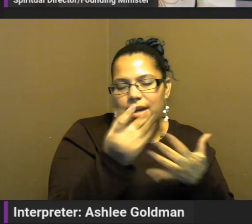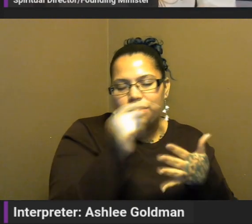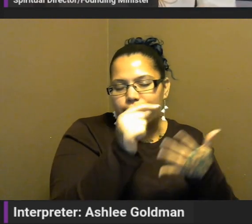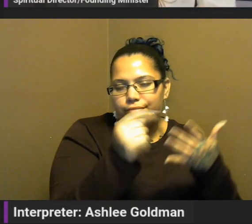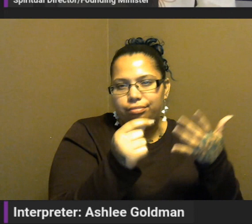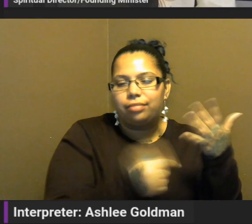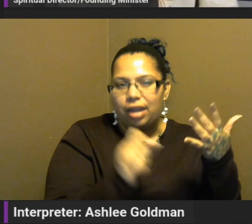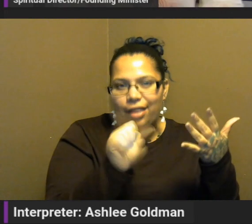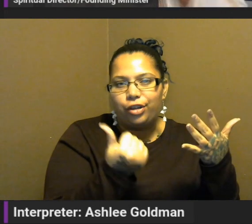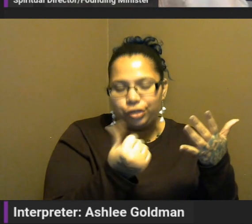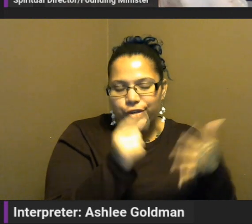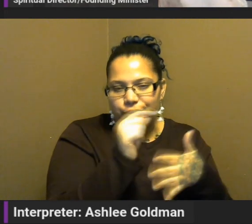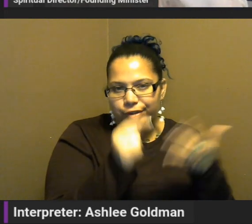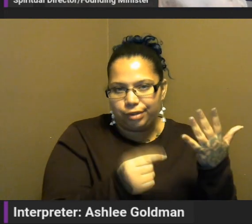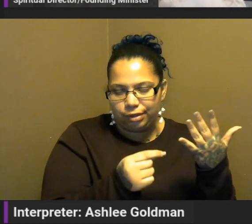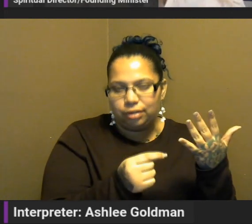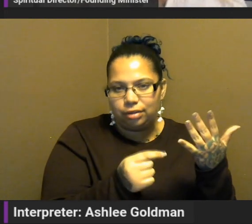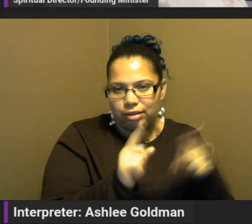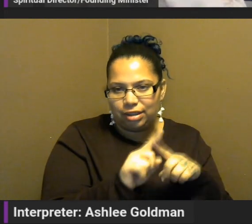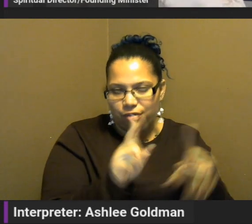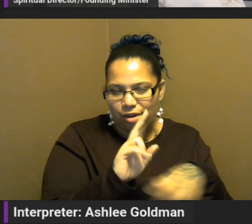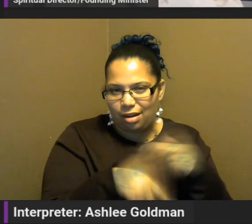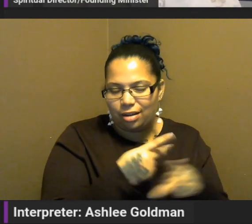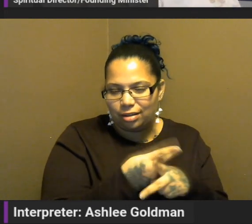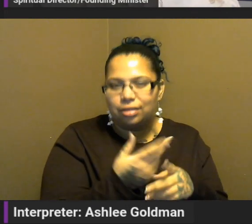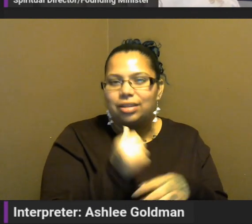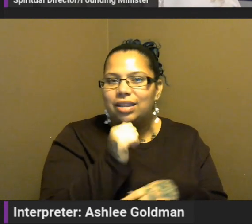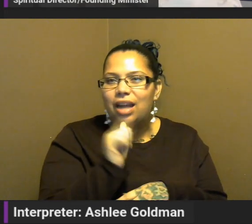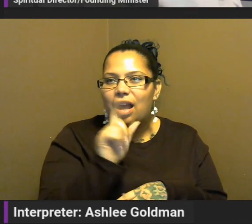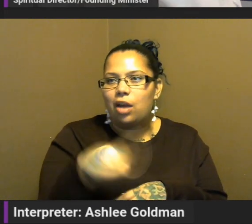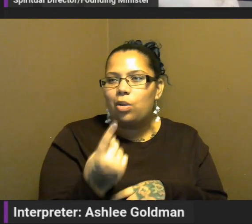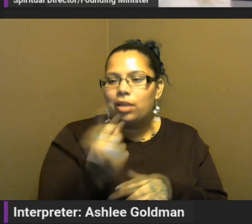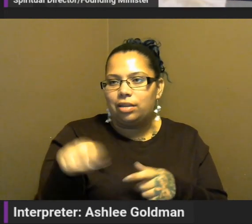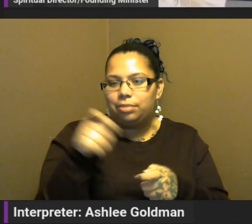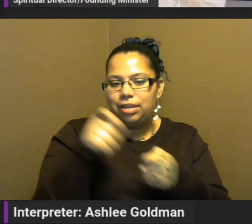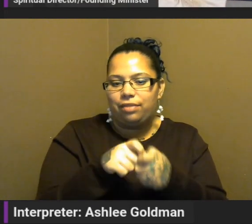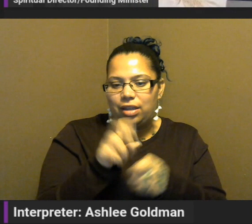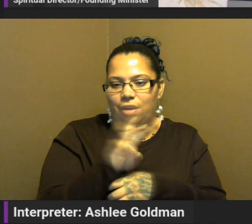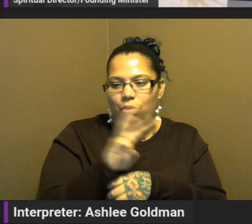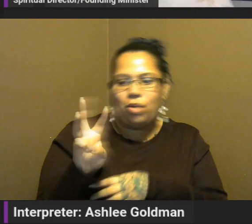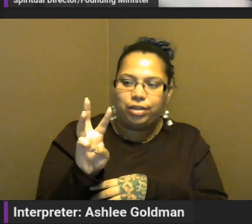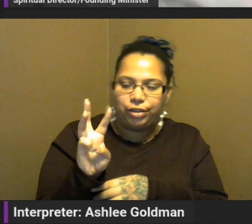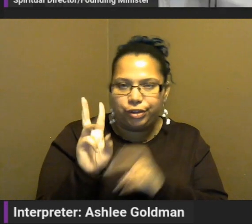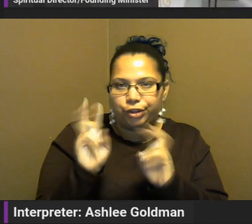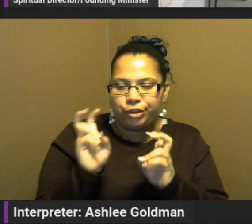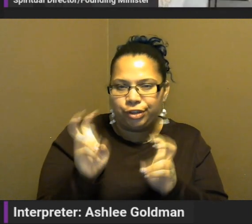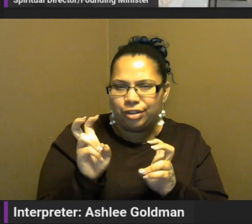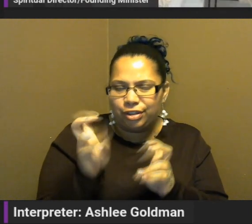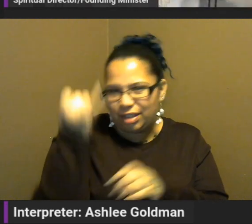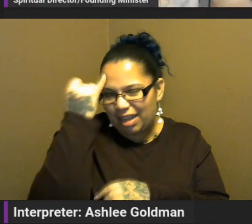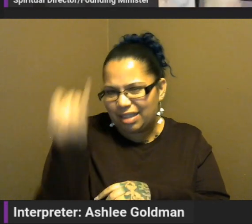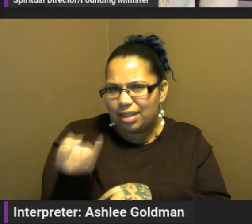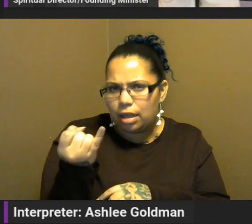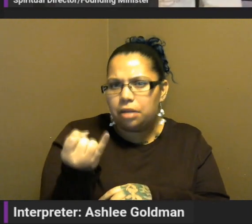many others. So rather than being specifically a westernized idea of, let's expand